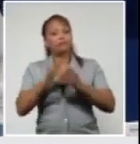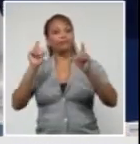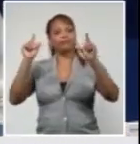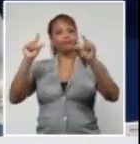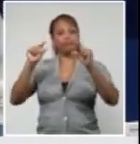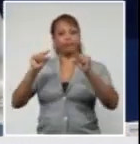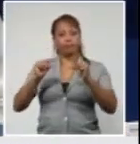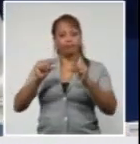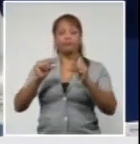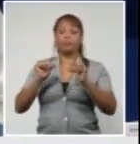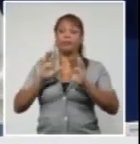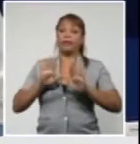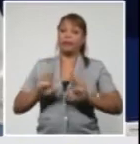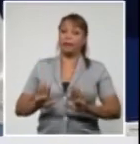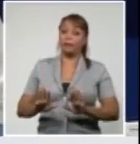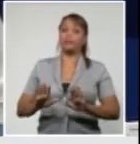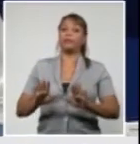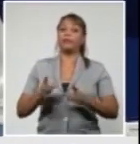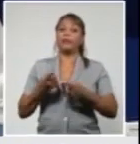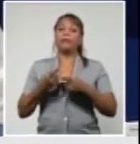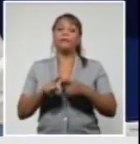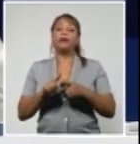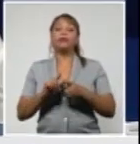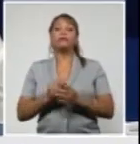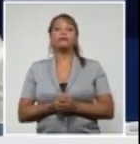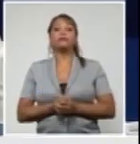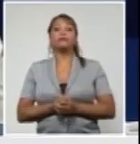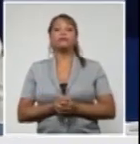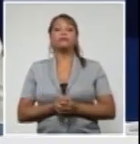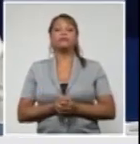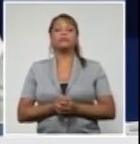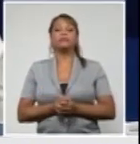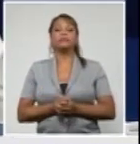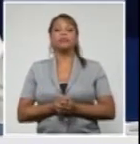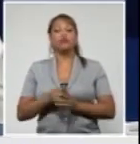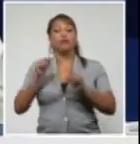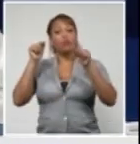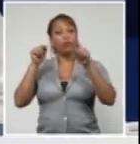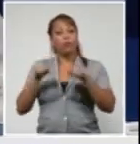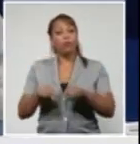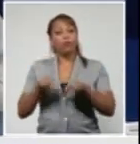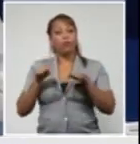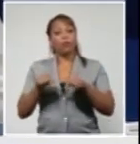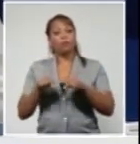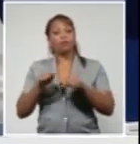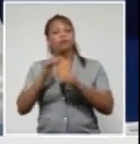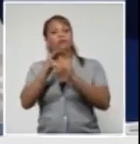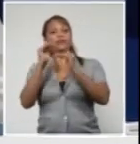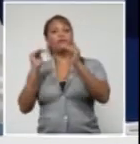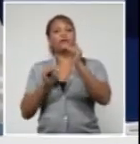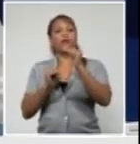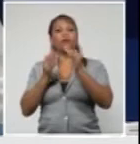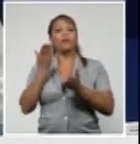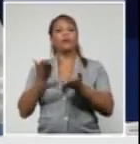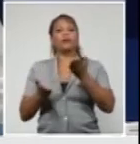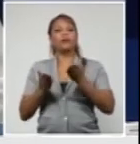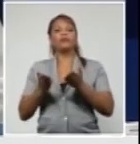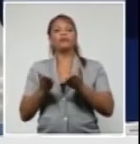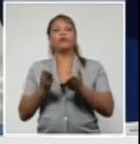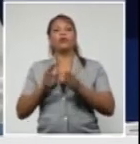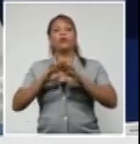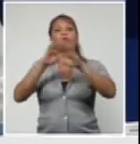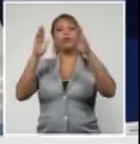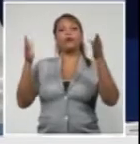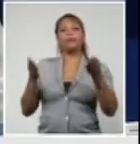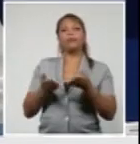As I always mention, 2 people were evacuated at the start of the pandemic. Yesterday,